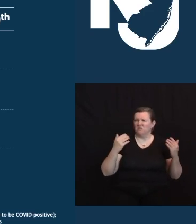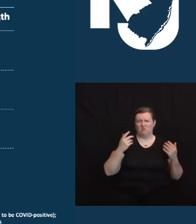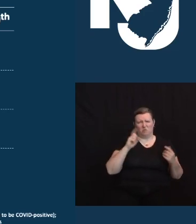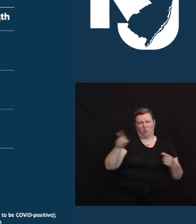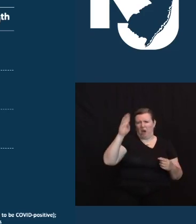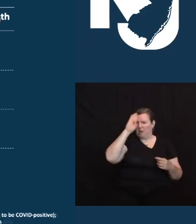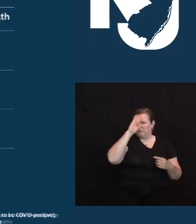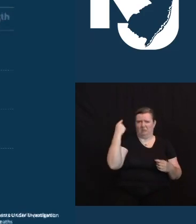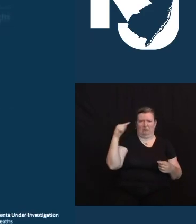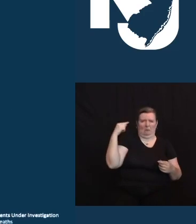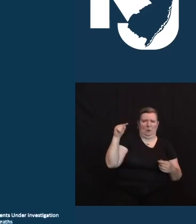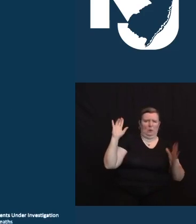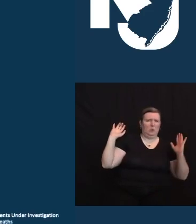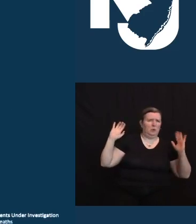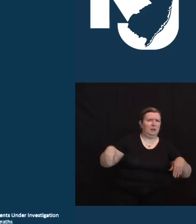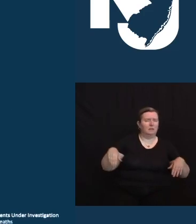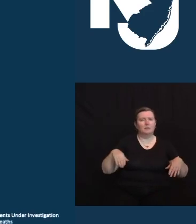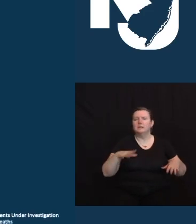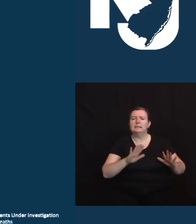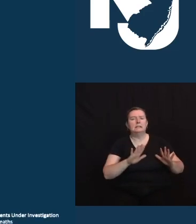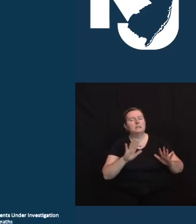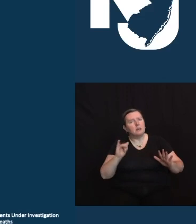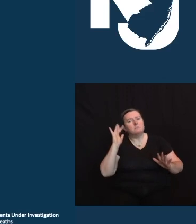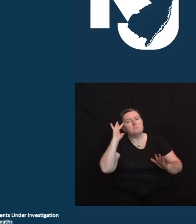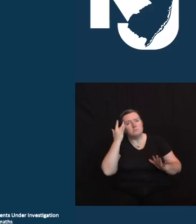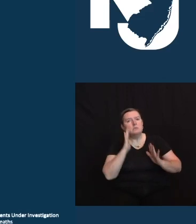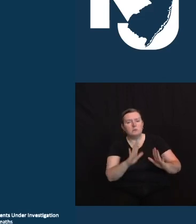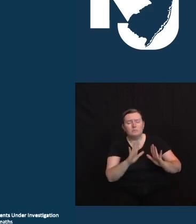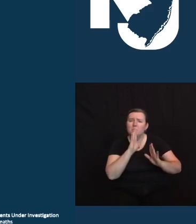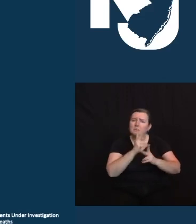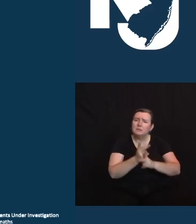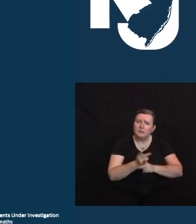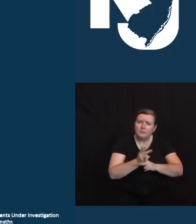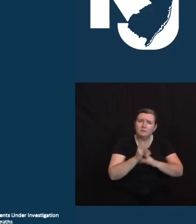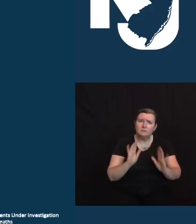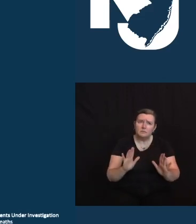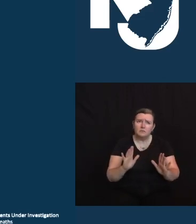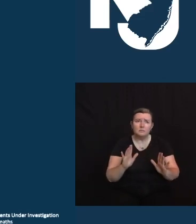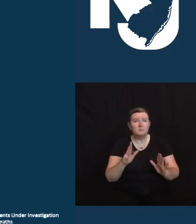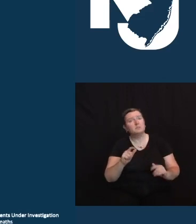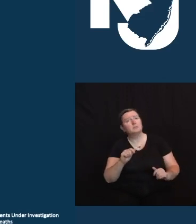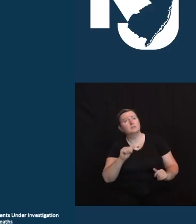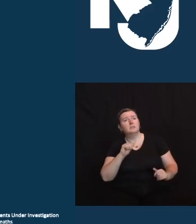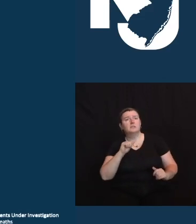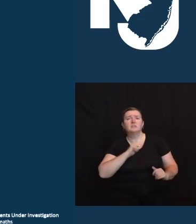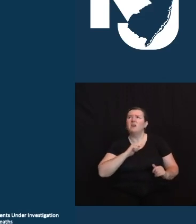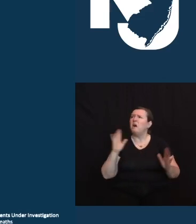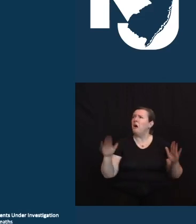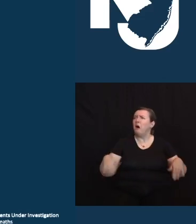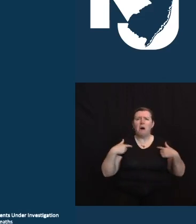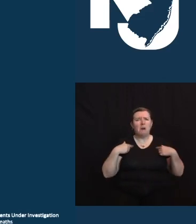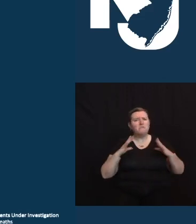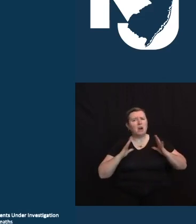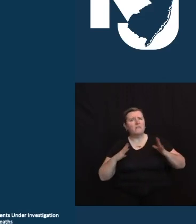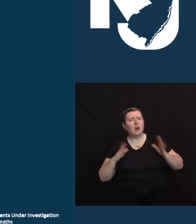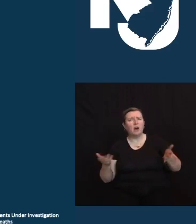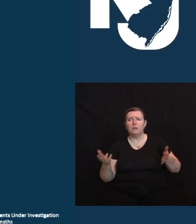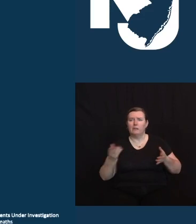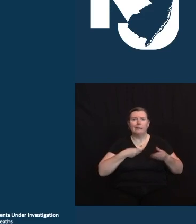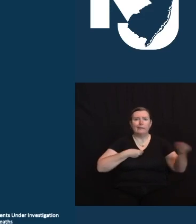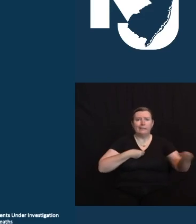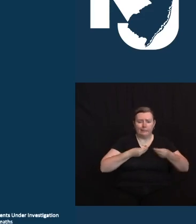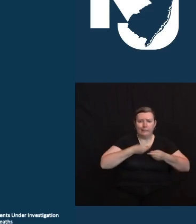troubling. This is why we still need to be vigilant. Don't be a virus spreader to family members or others who may be more vulnerable